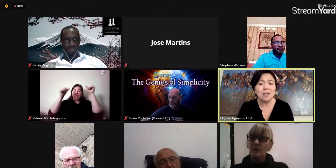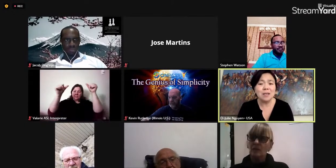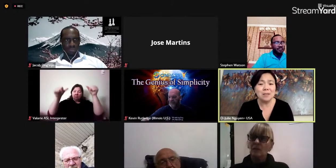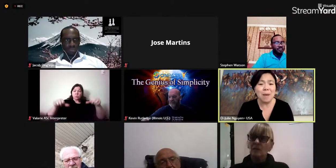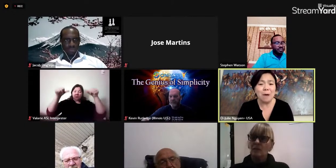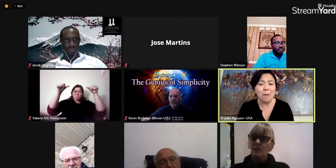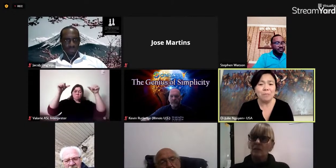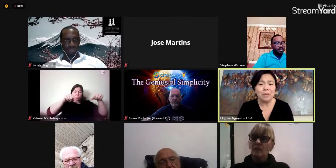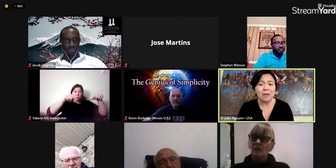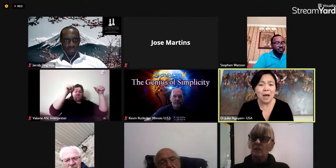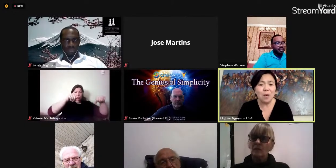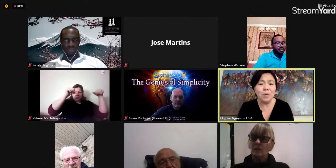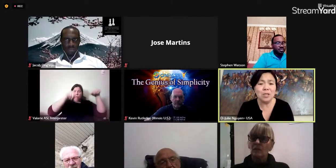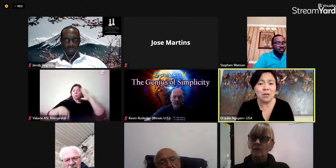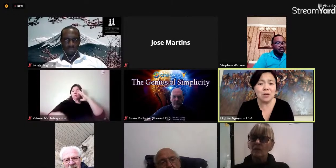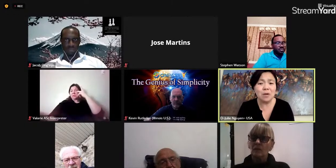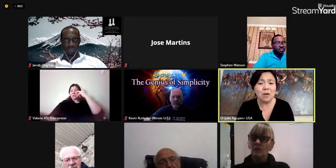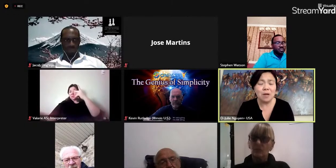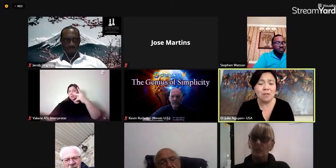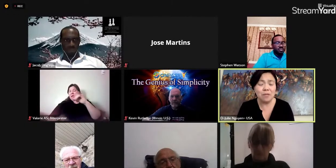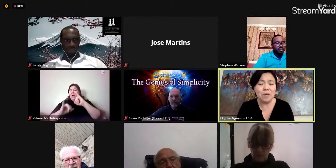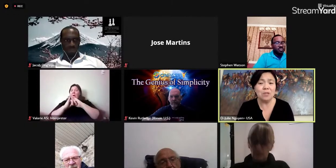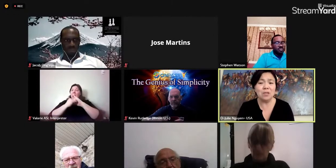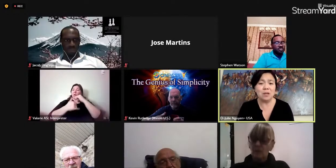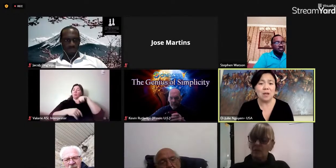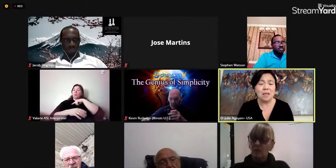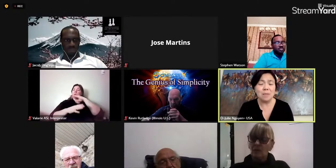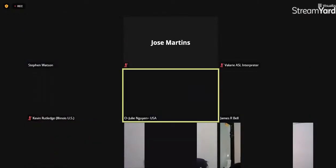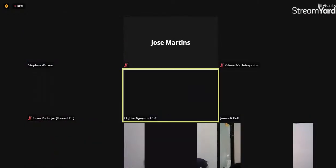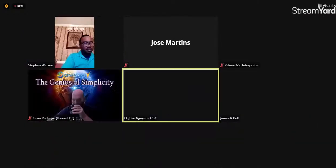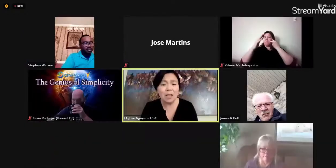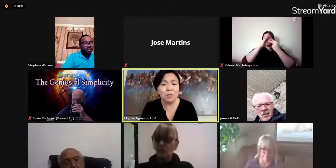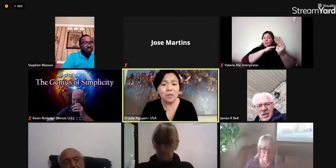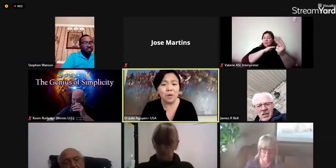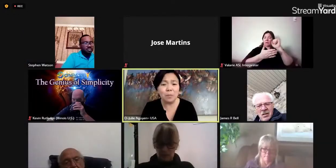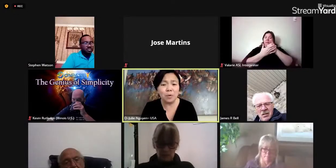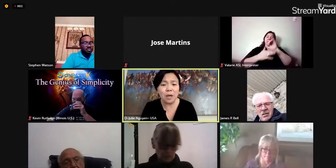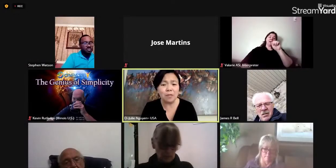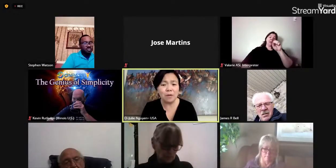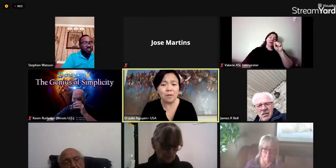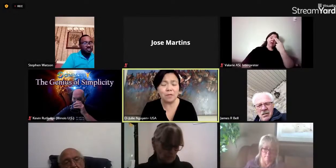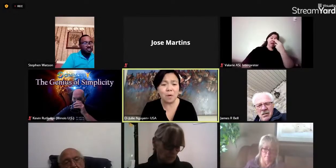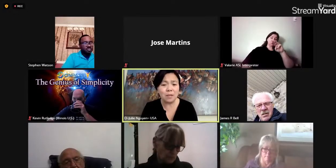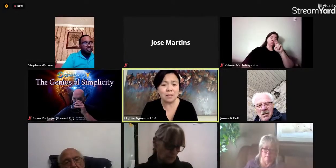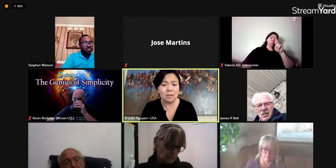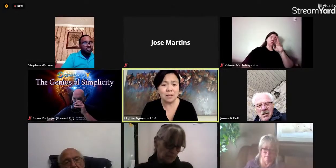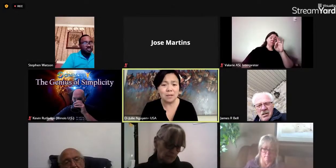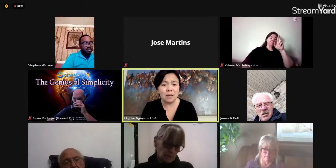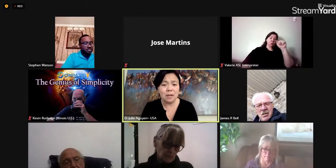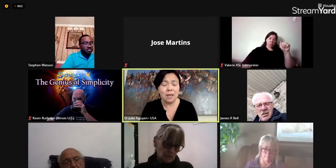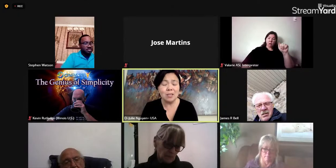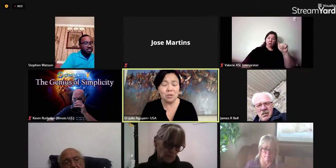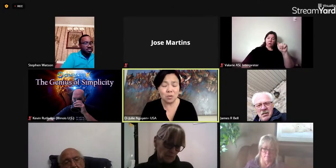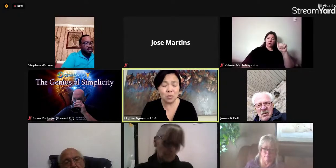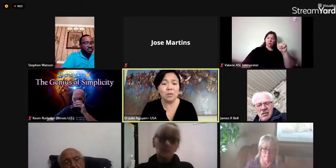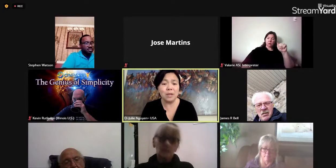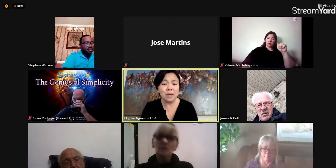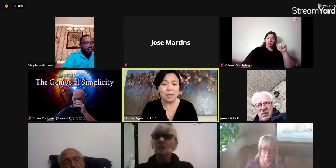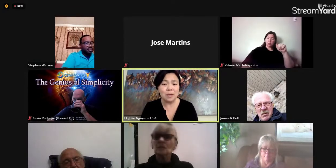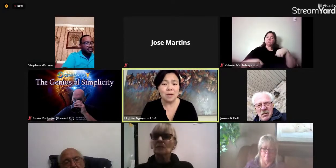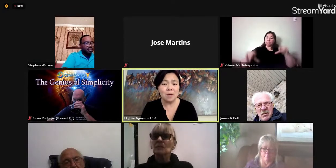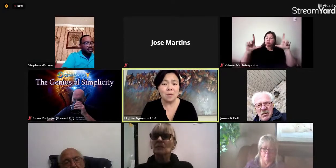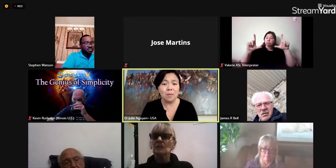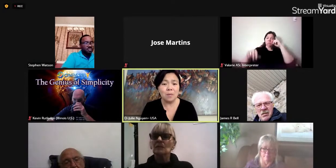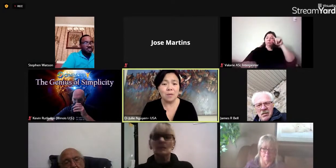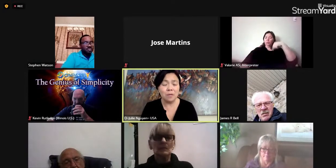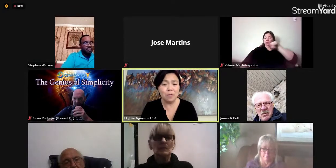is about how we share the vision that Mr. Ashmufar put out there for us. And